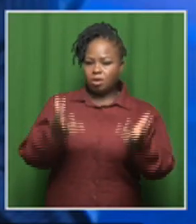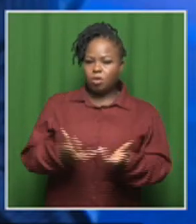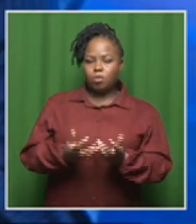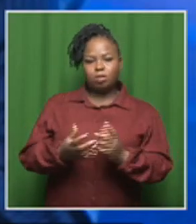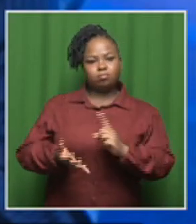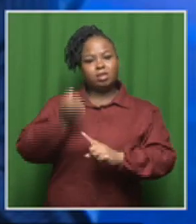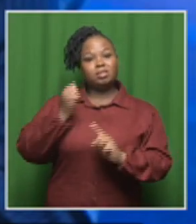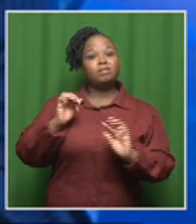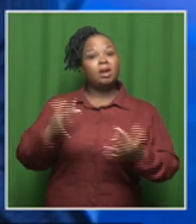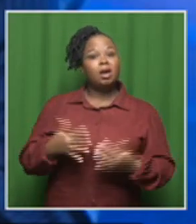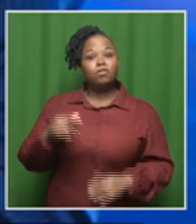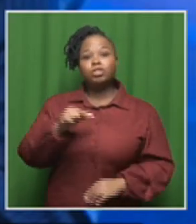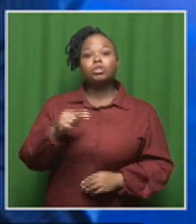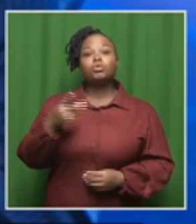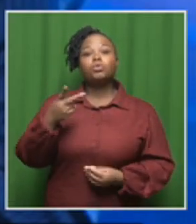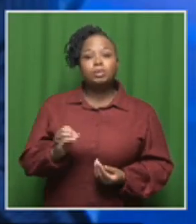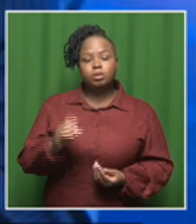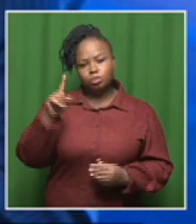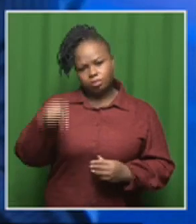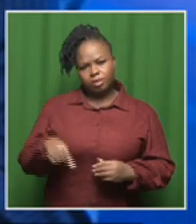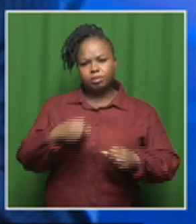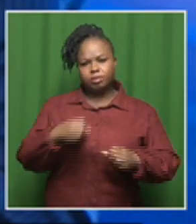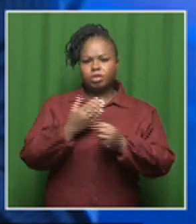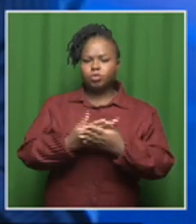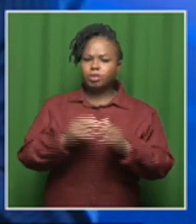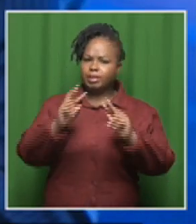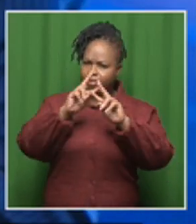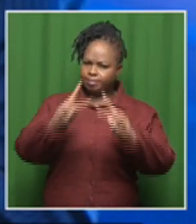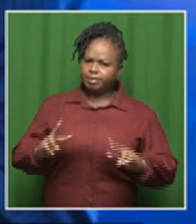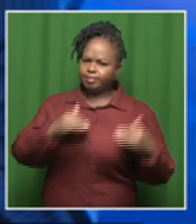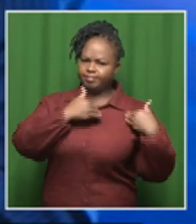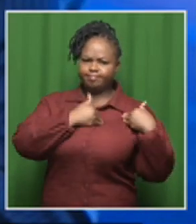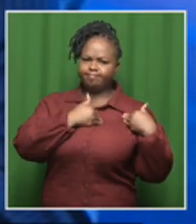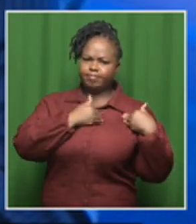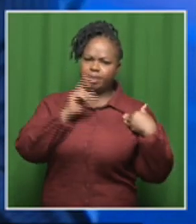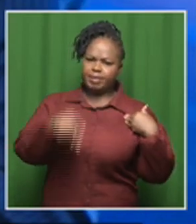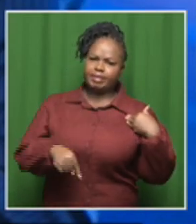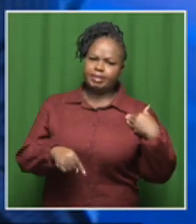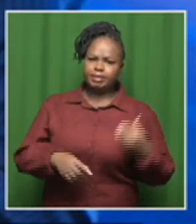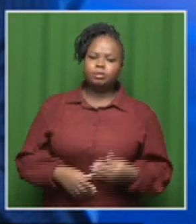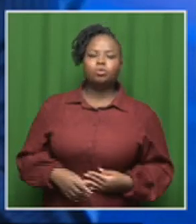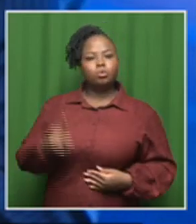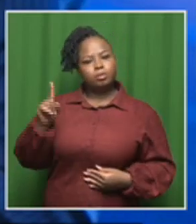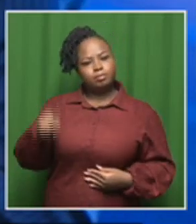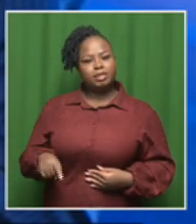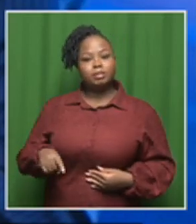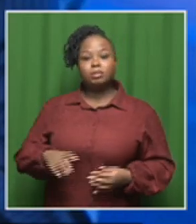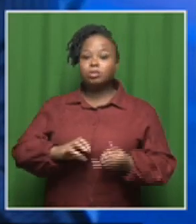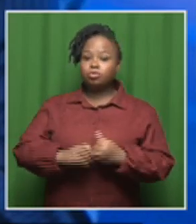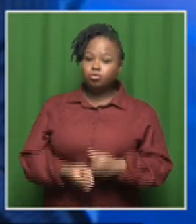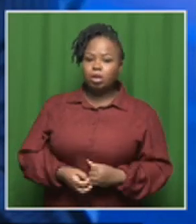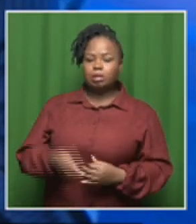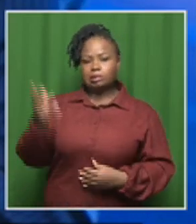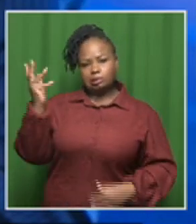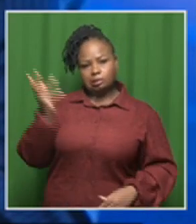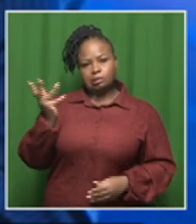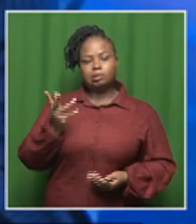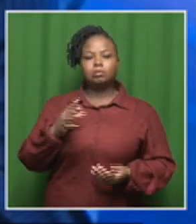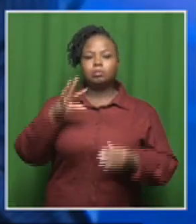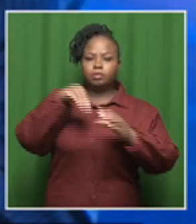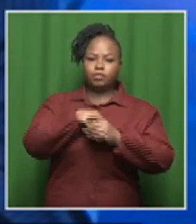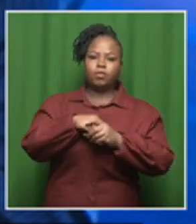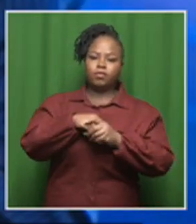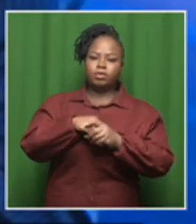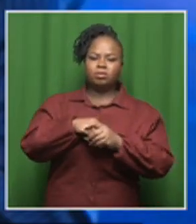G20, you must ensure that there's peace and security in the world. And therefore, you have to find a way to talk about